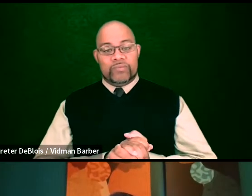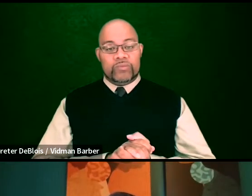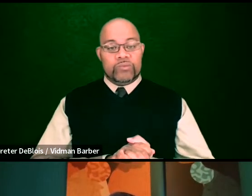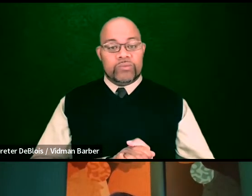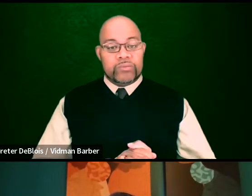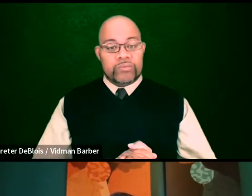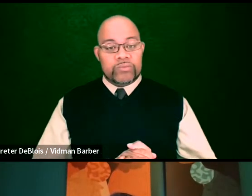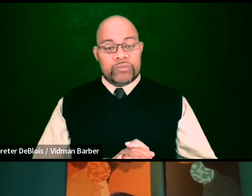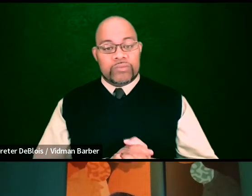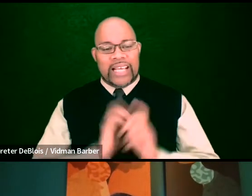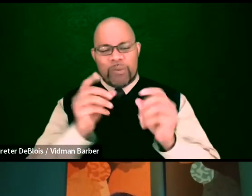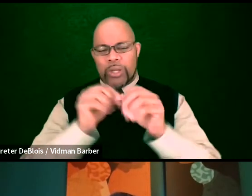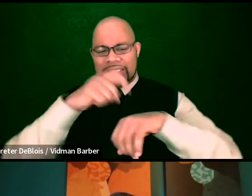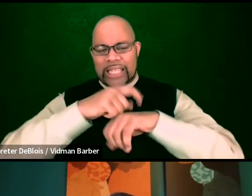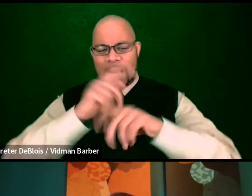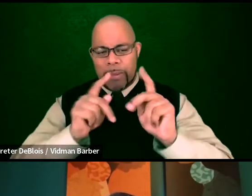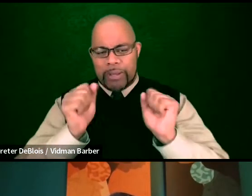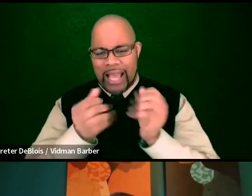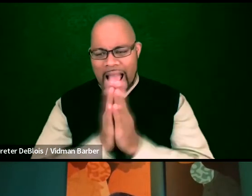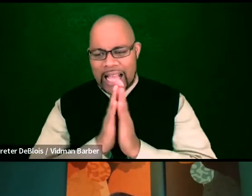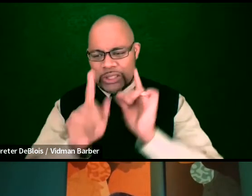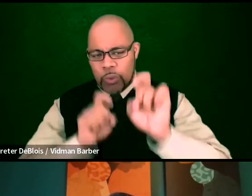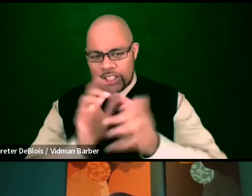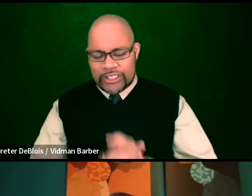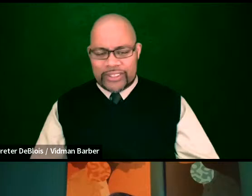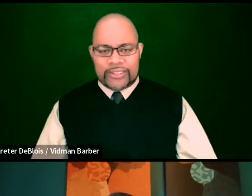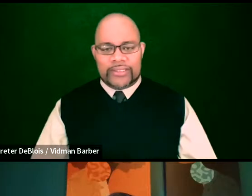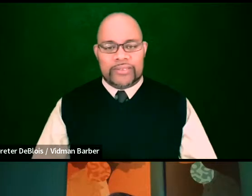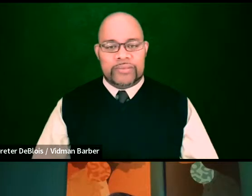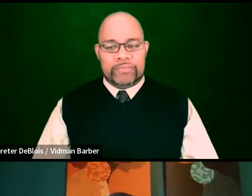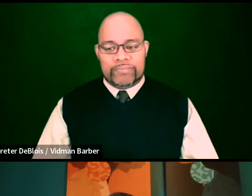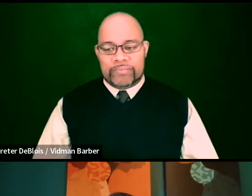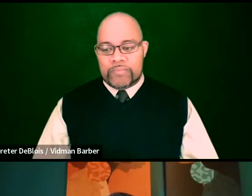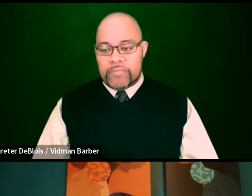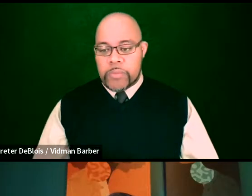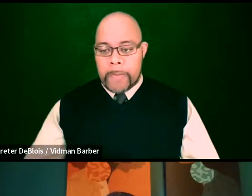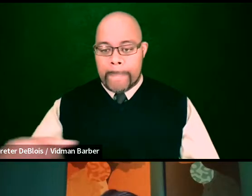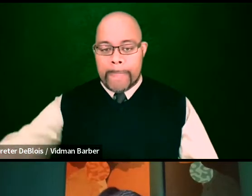we'll give a little bit more time for people to ask some questions.